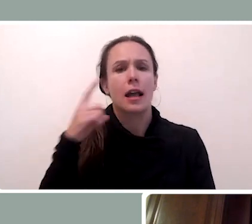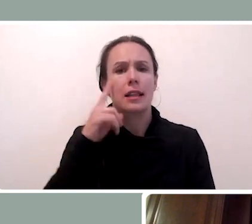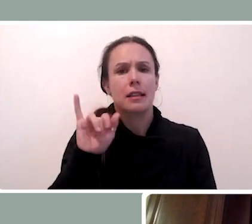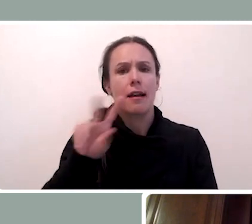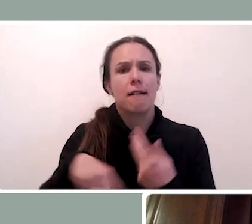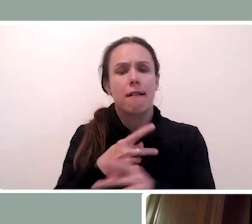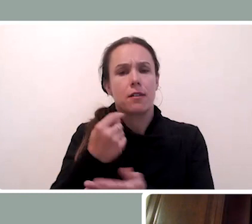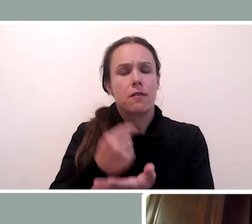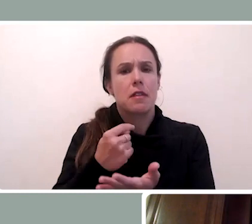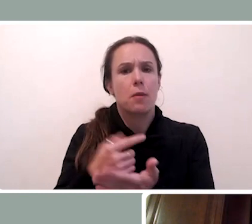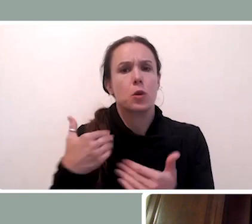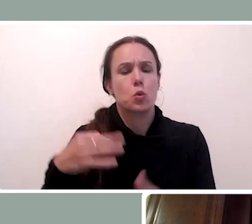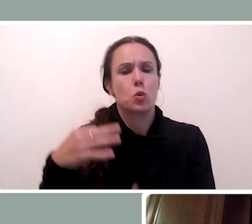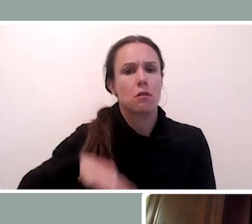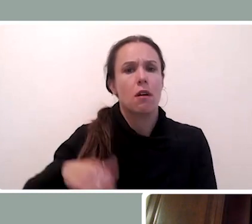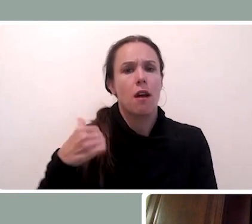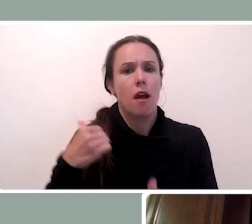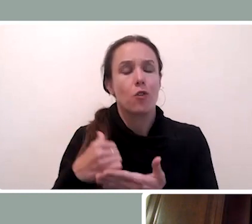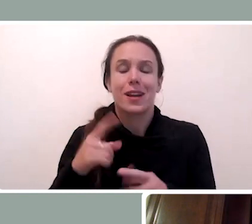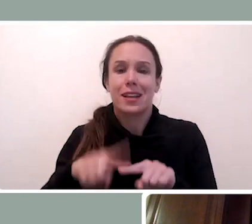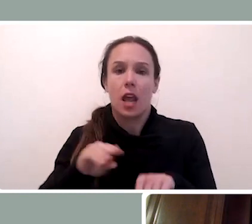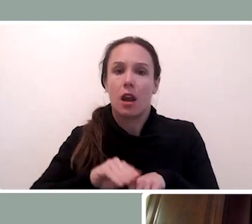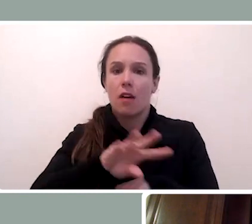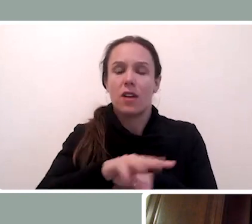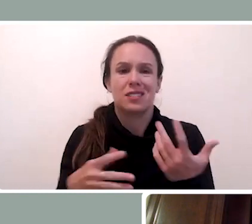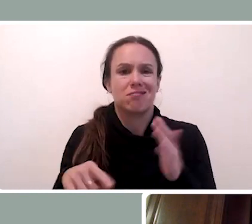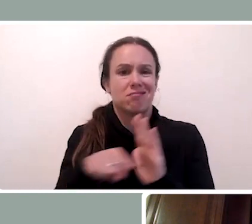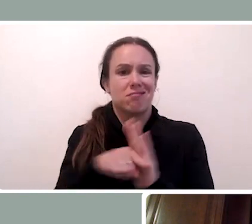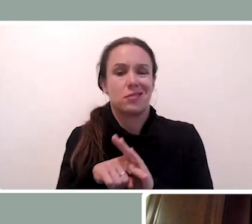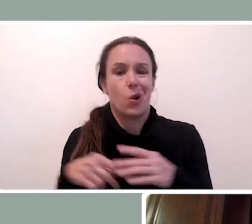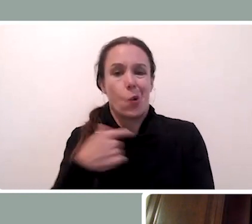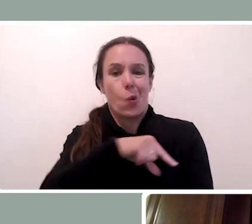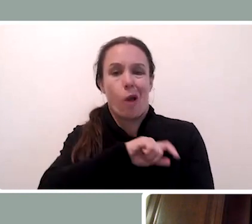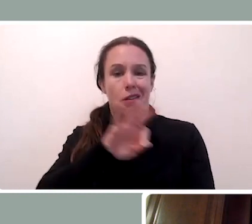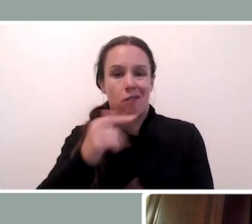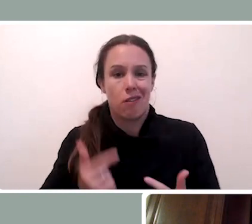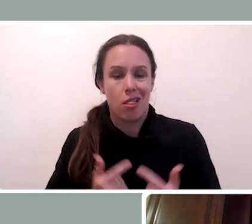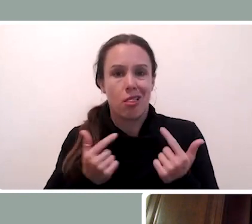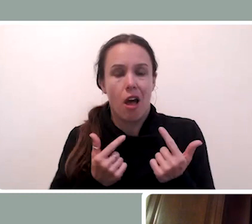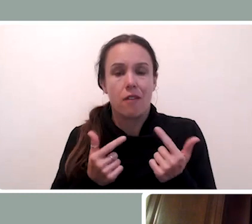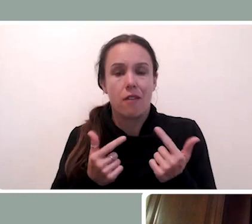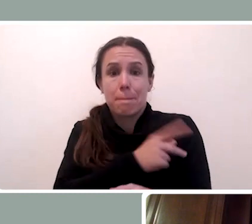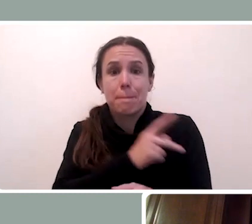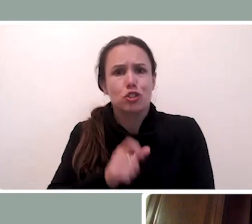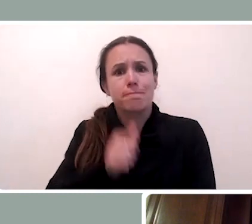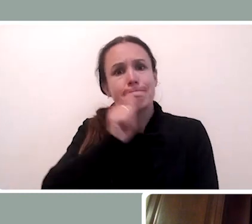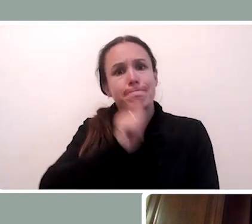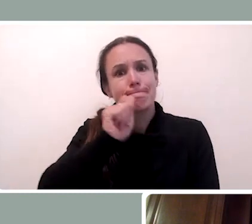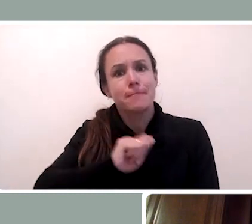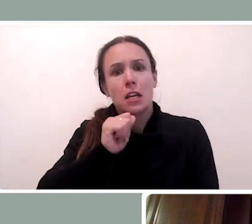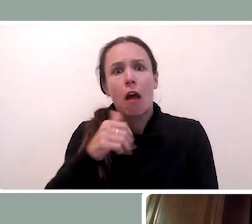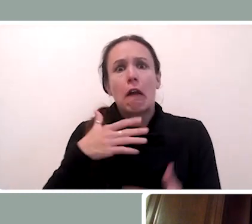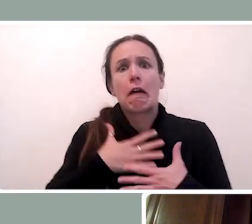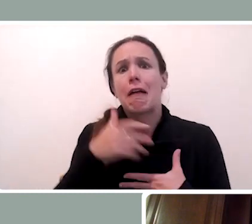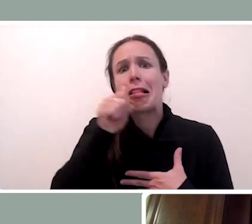it needs to not impact quality of life. It should be something that the patient can tolerate and not feel like that it's a burden to them